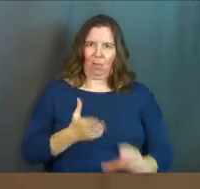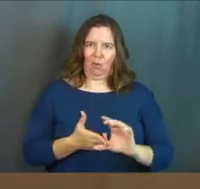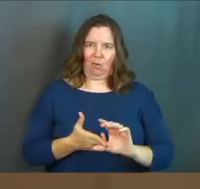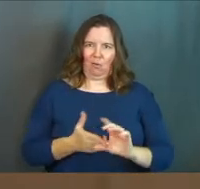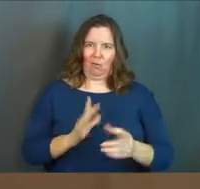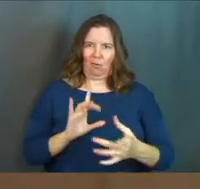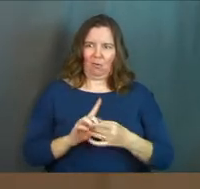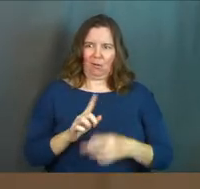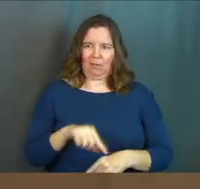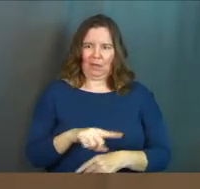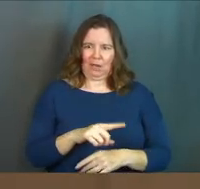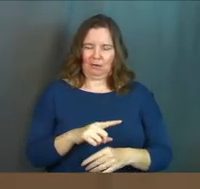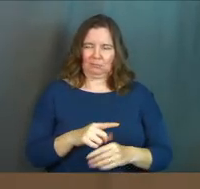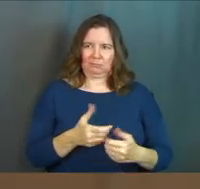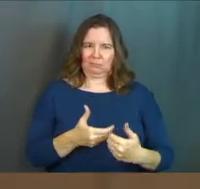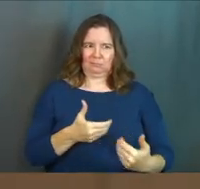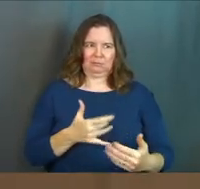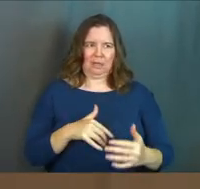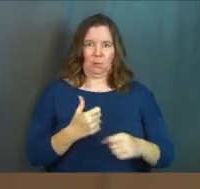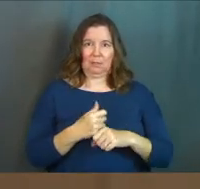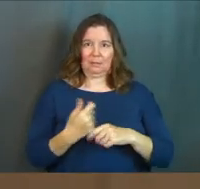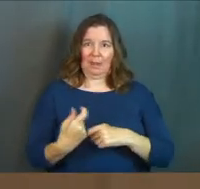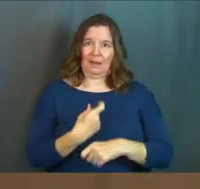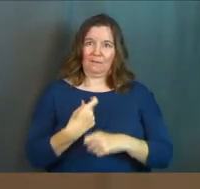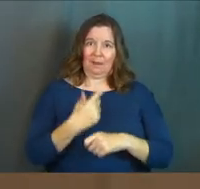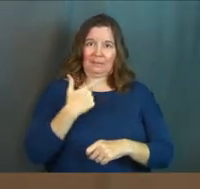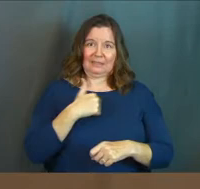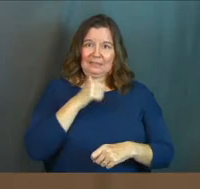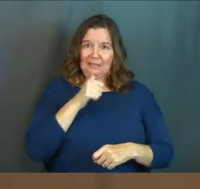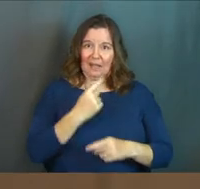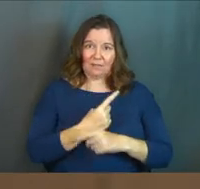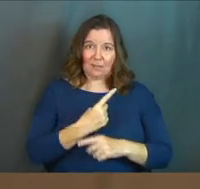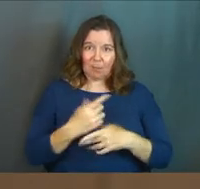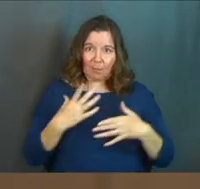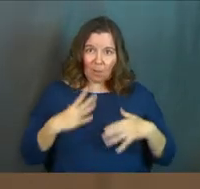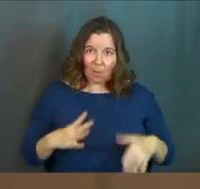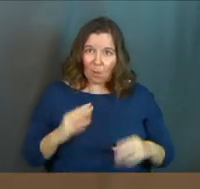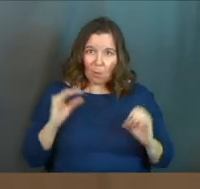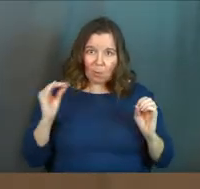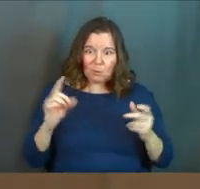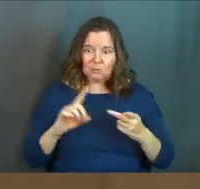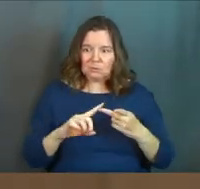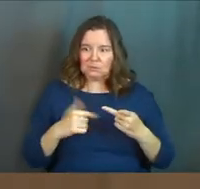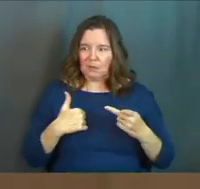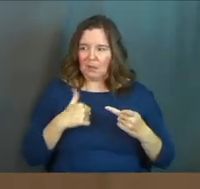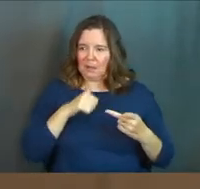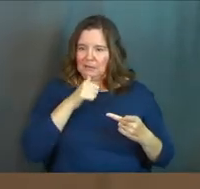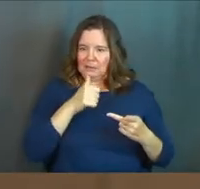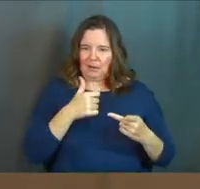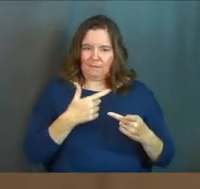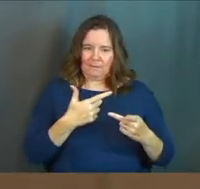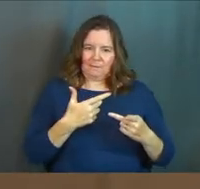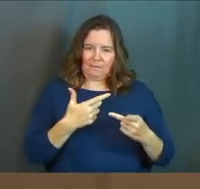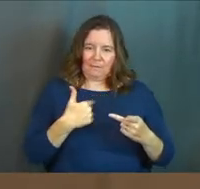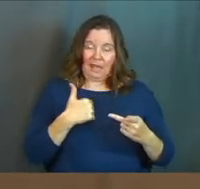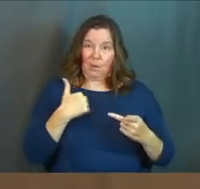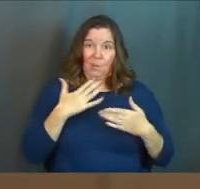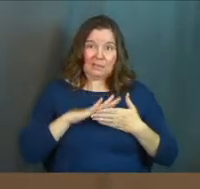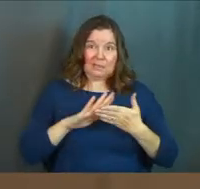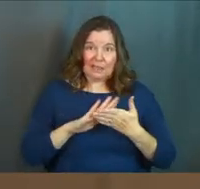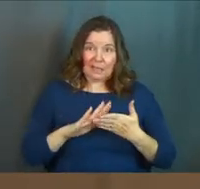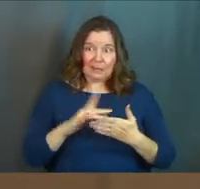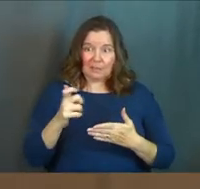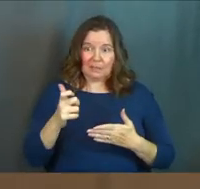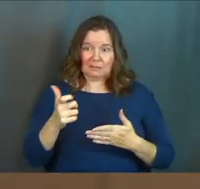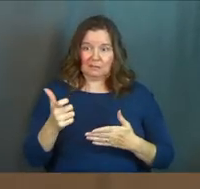belong. I didn't, because I was made fun of because I didn't have the proper clothes. And, you know, I wasn't